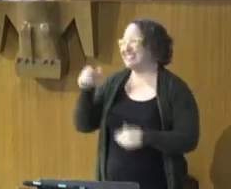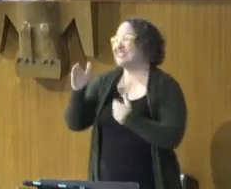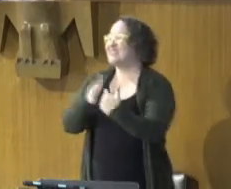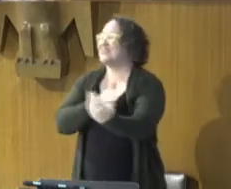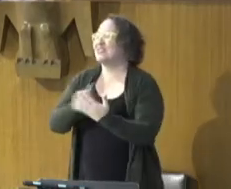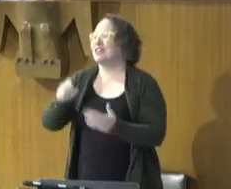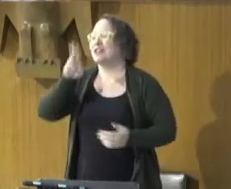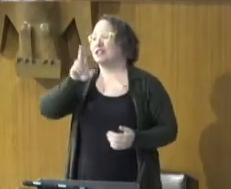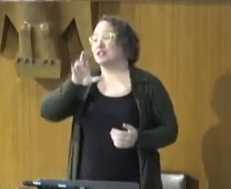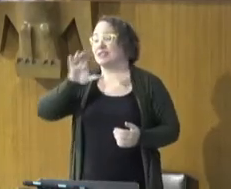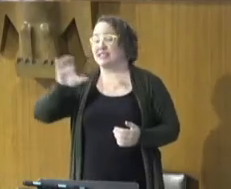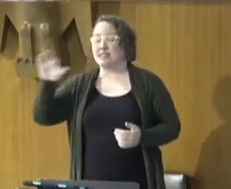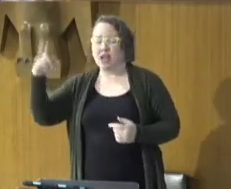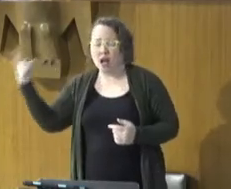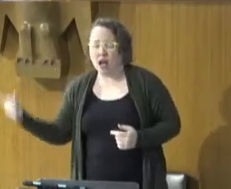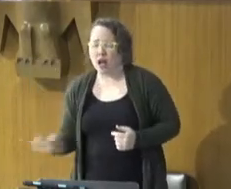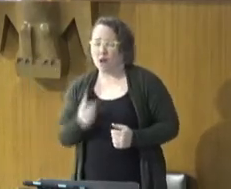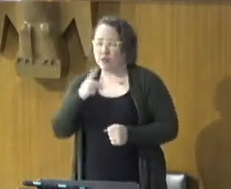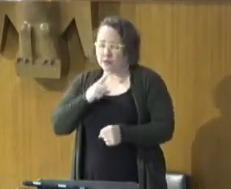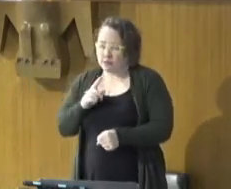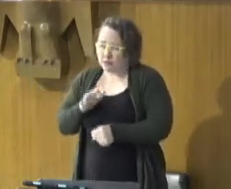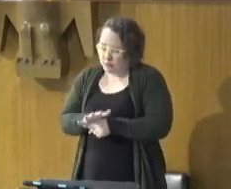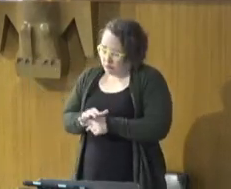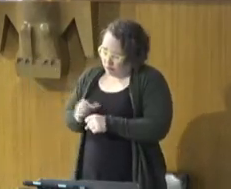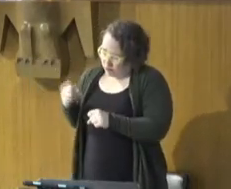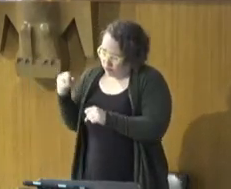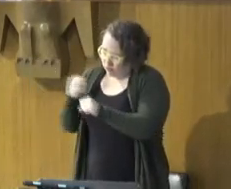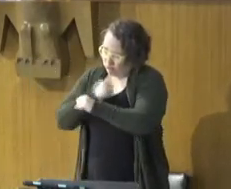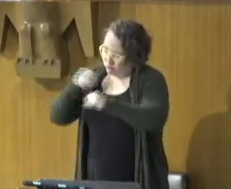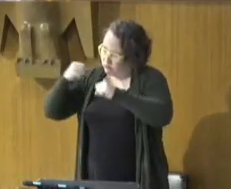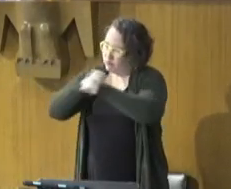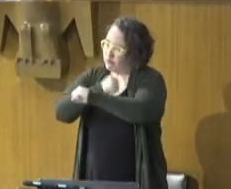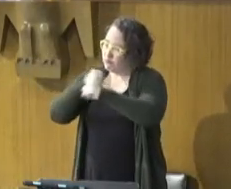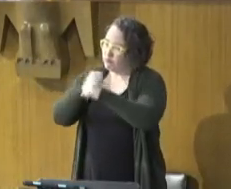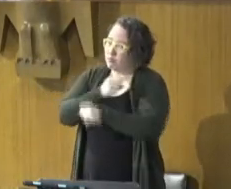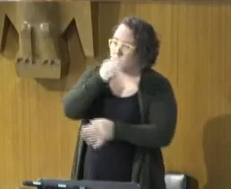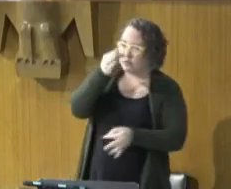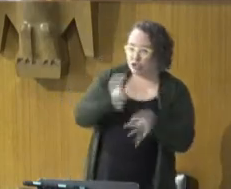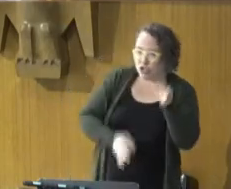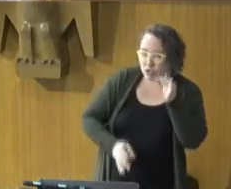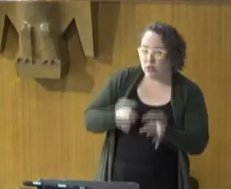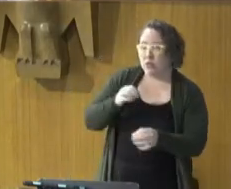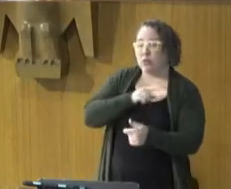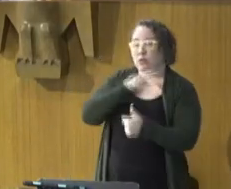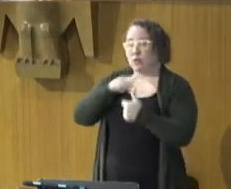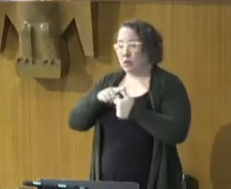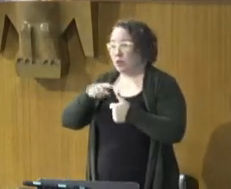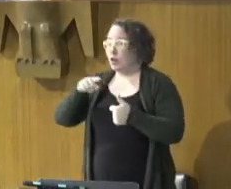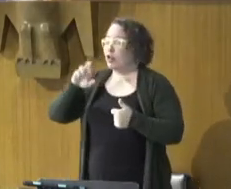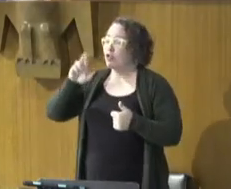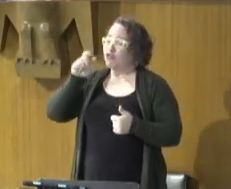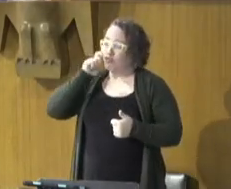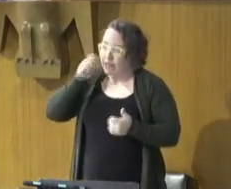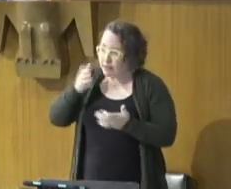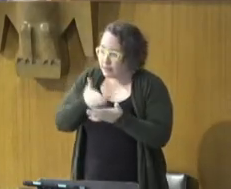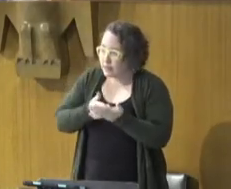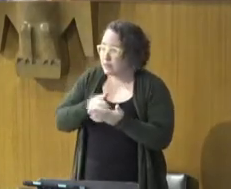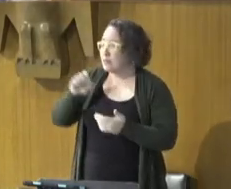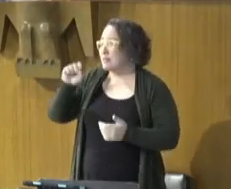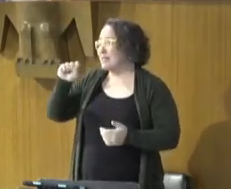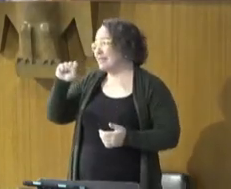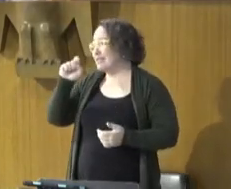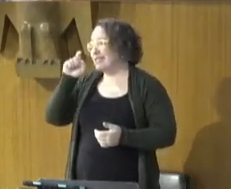been committed to fighting against issues like racism, and sexism, and homophobia, and is always trying to stay